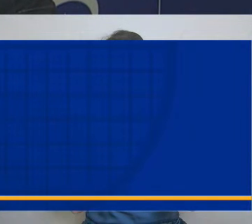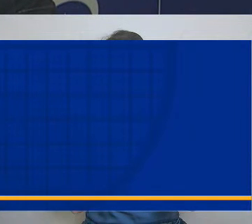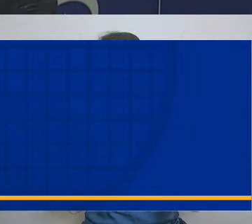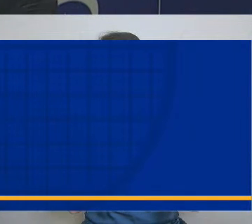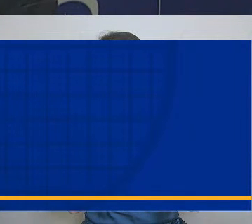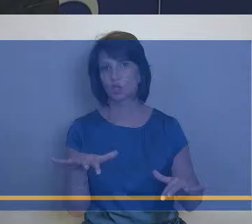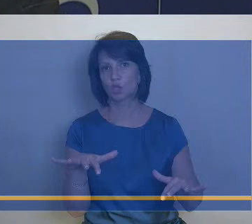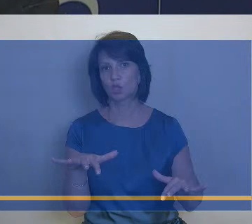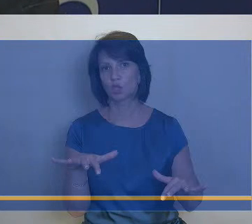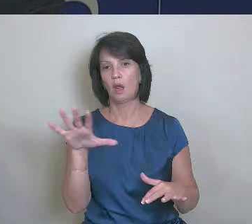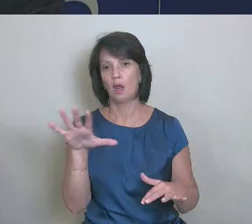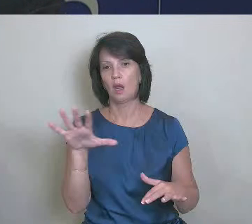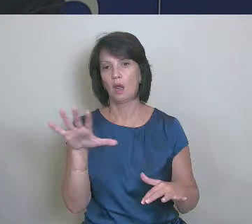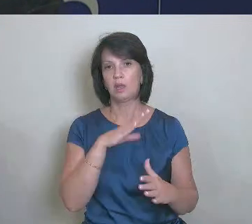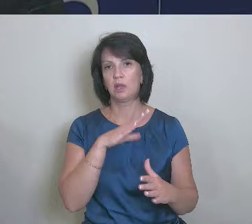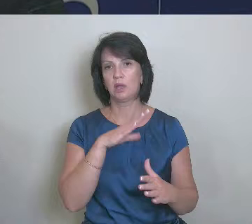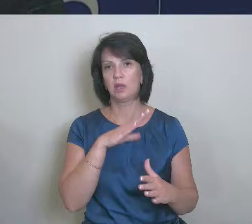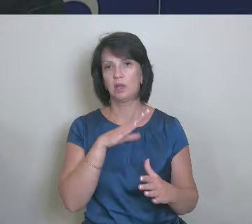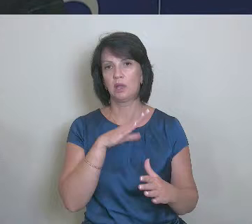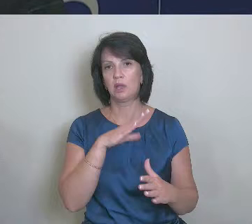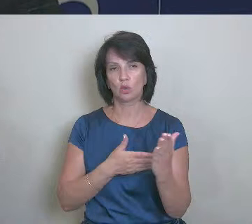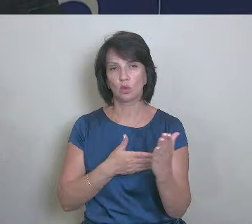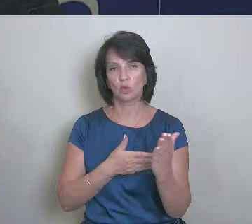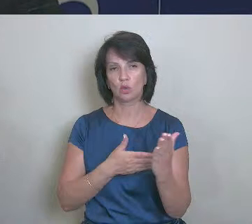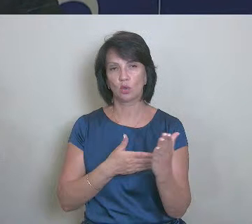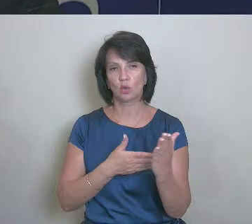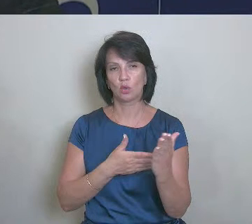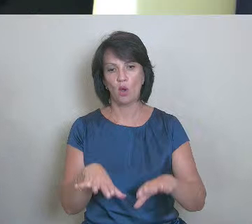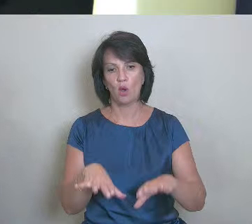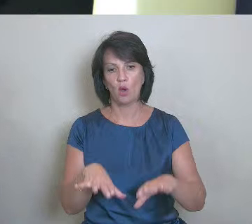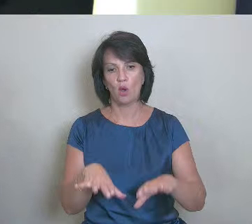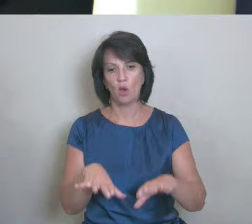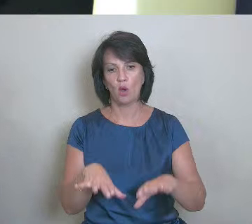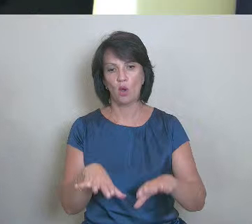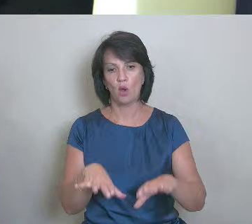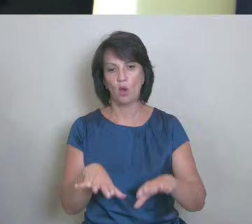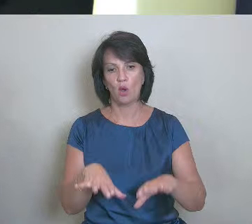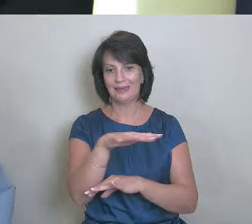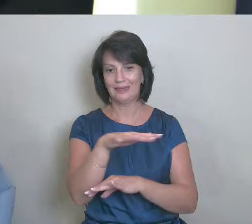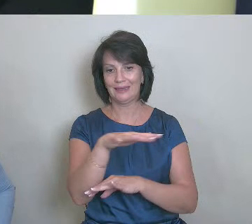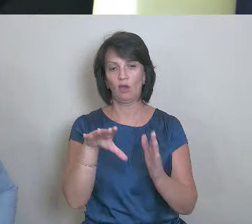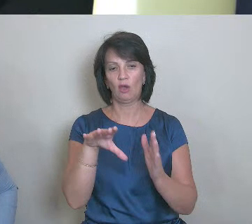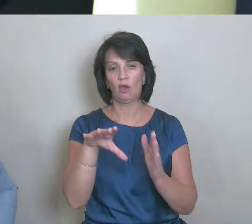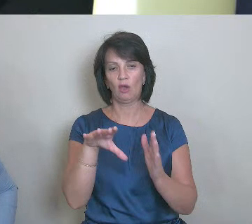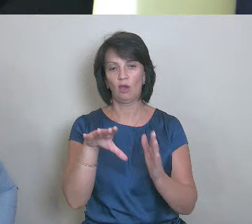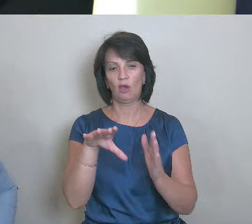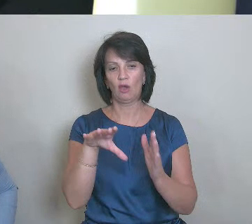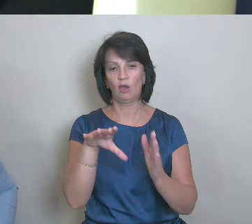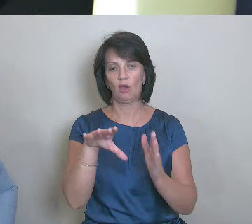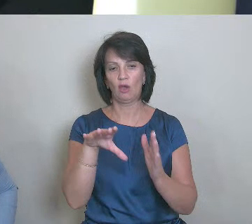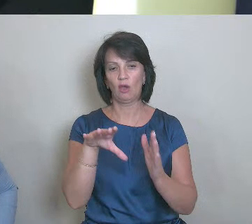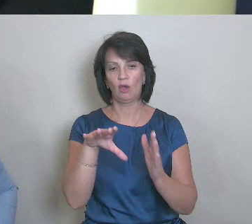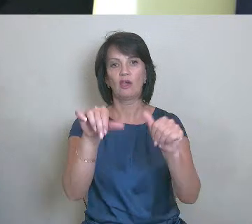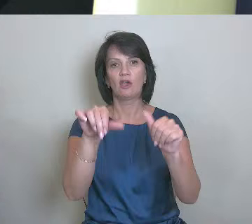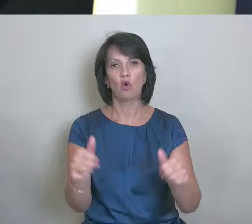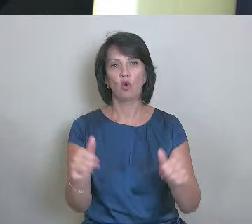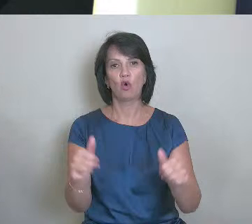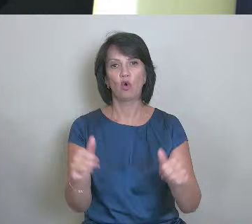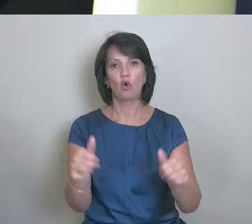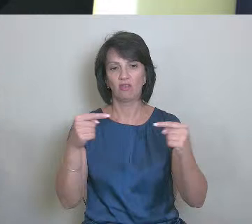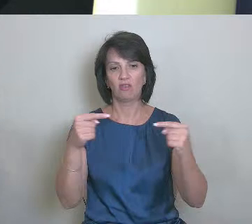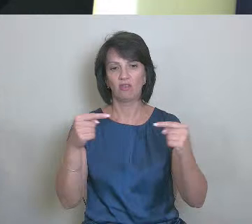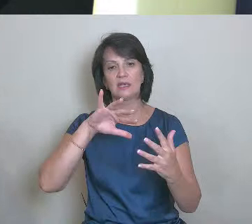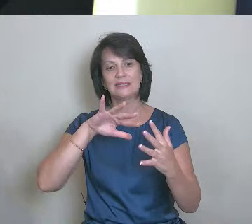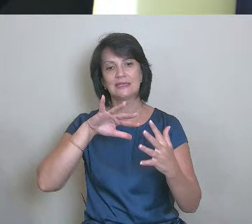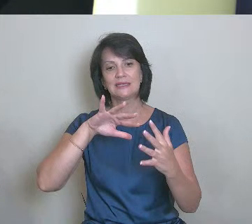if they are not abiding by the laws of Ukraine. Yeah, it's absolutely correct. The resolutions of 2 TECs have been cancelled already, which have